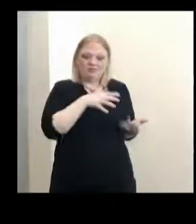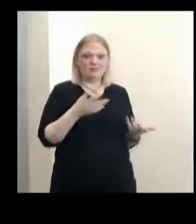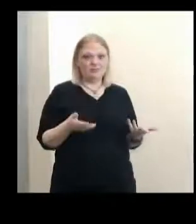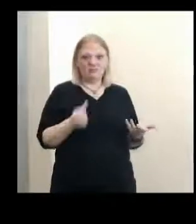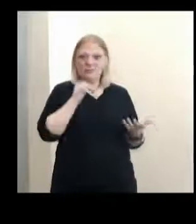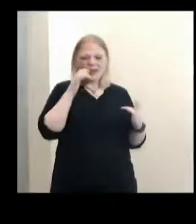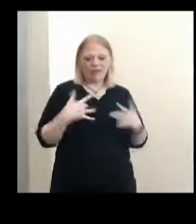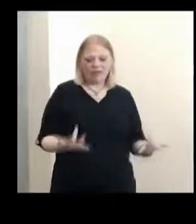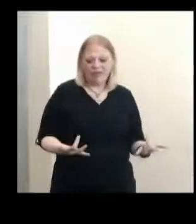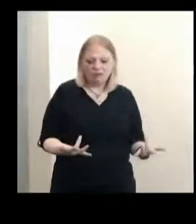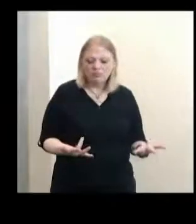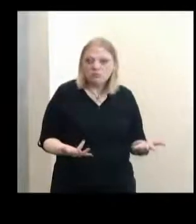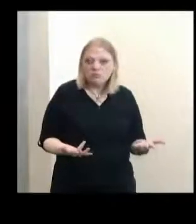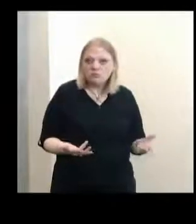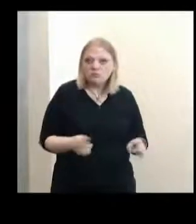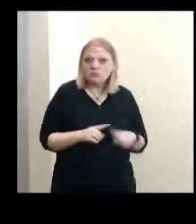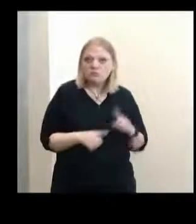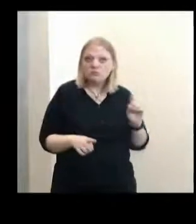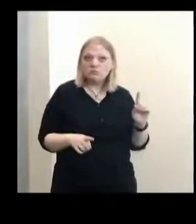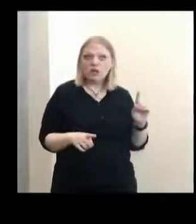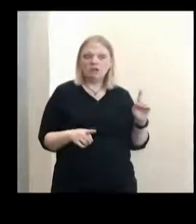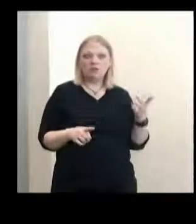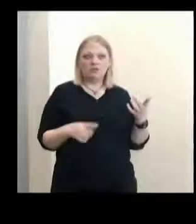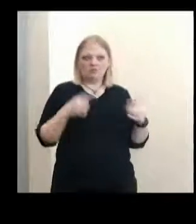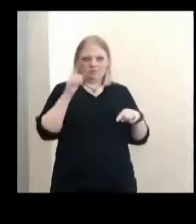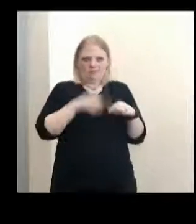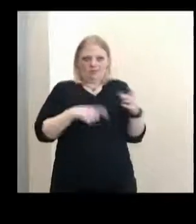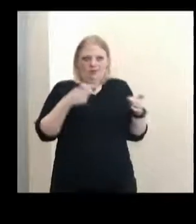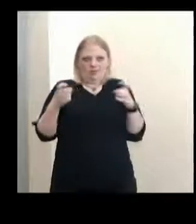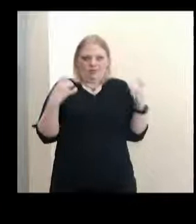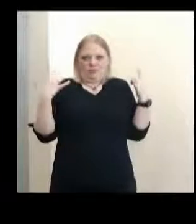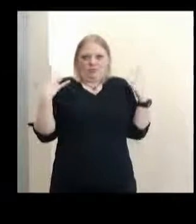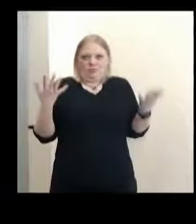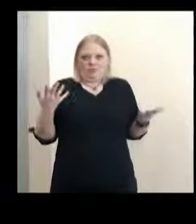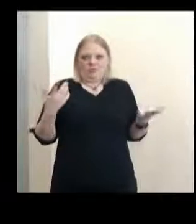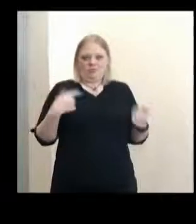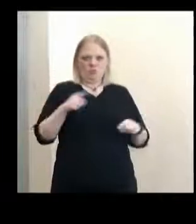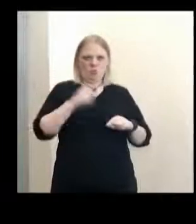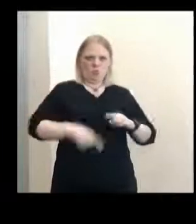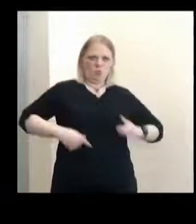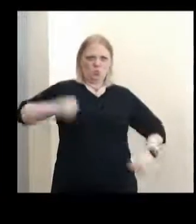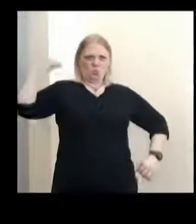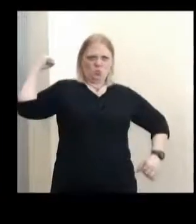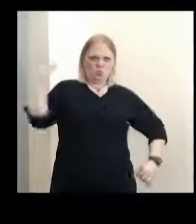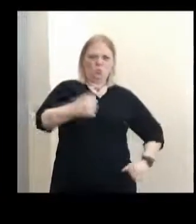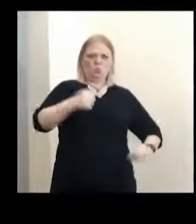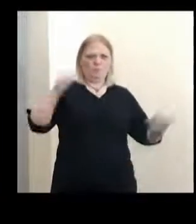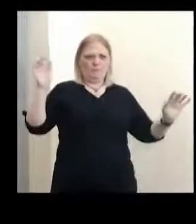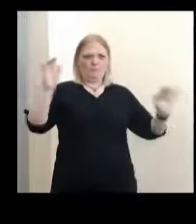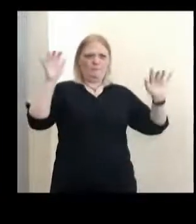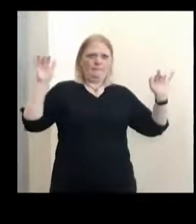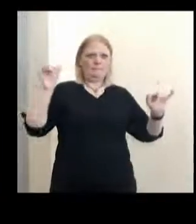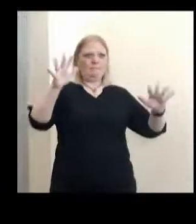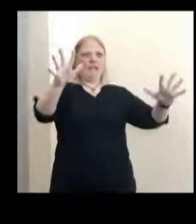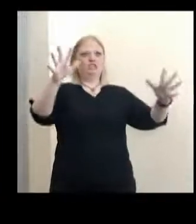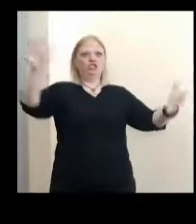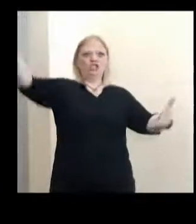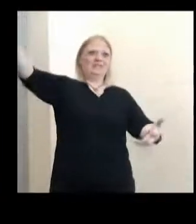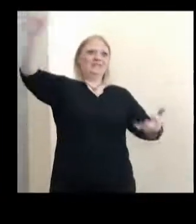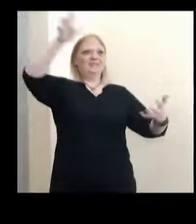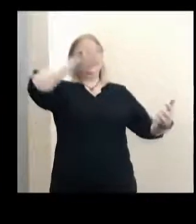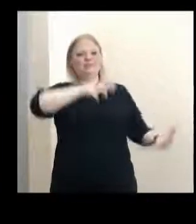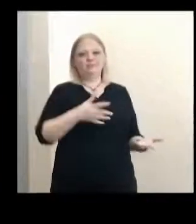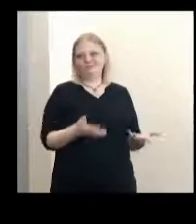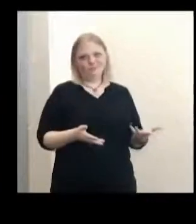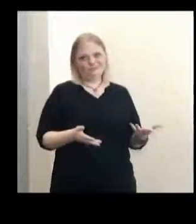about it, but it's not something I can control. It's not like I can pound my fist and magically more doses appear. I've